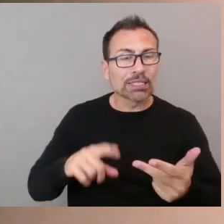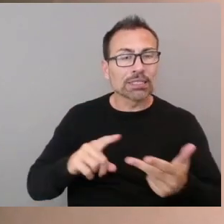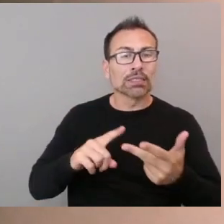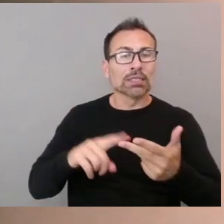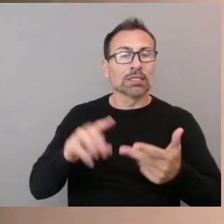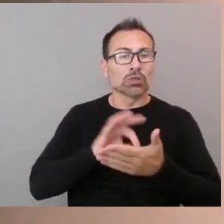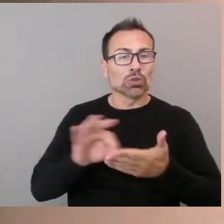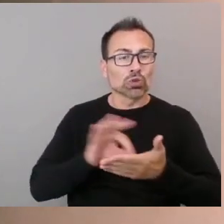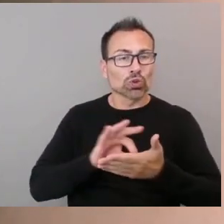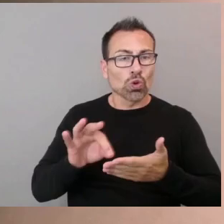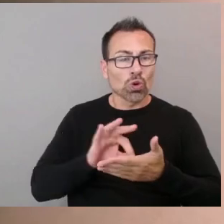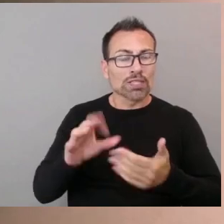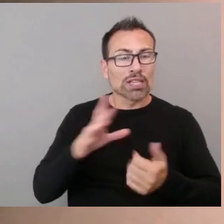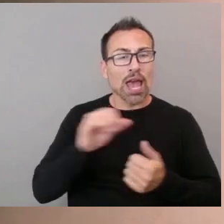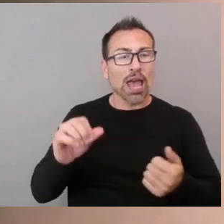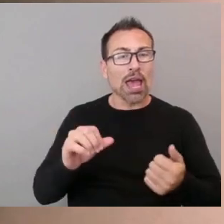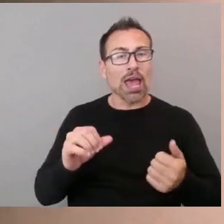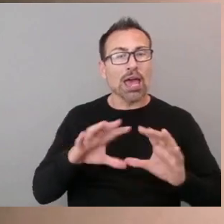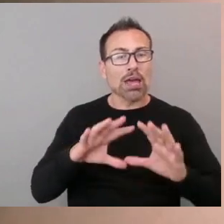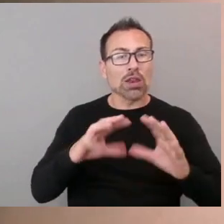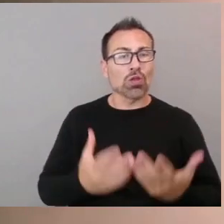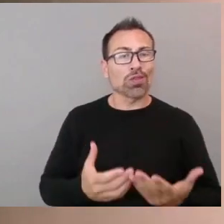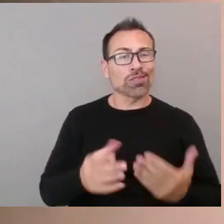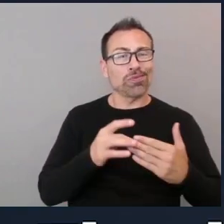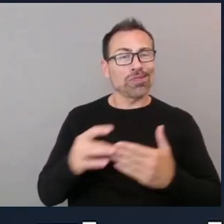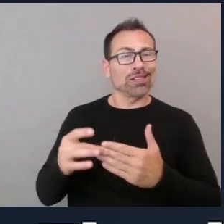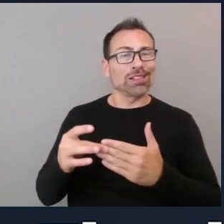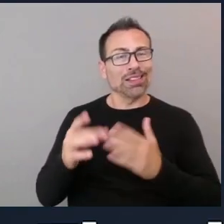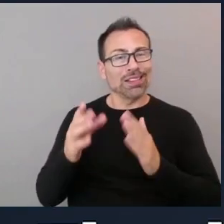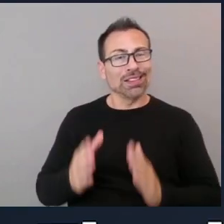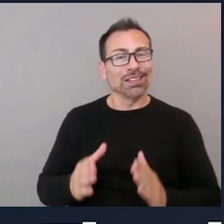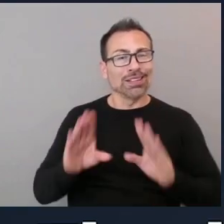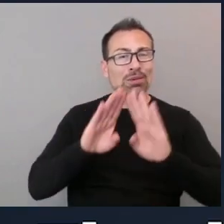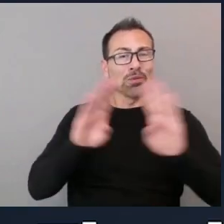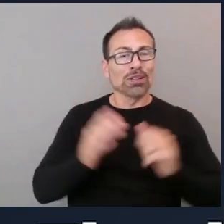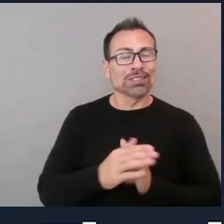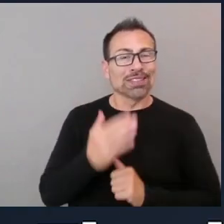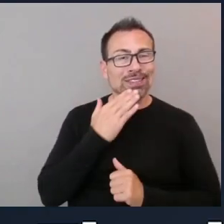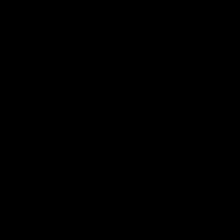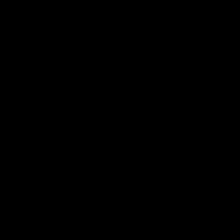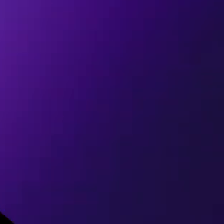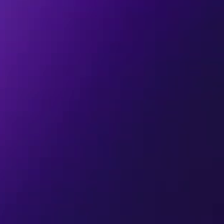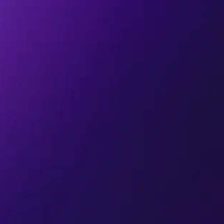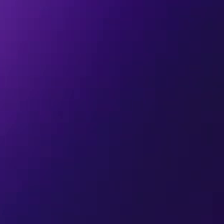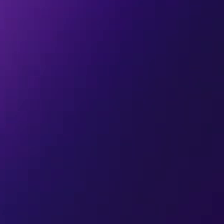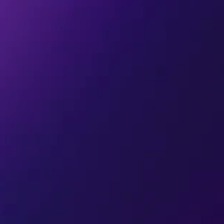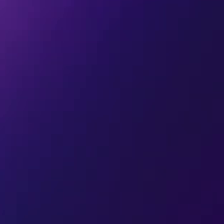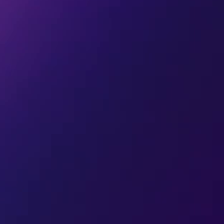Thanks for attending this session. Once again, my name is Stefano Sandrini.